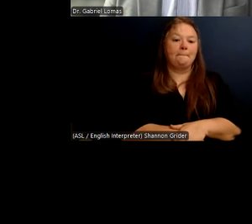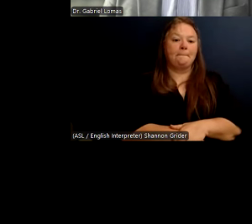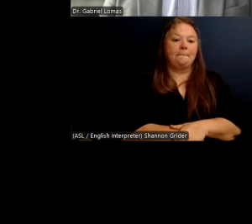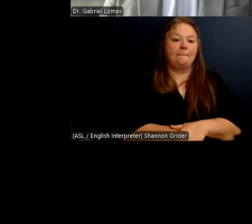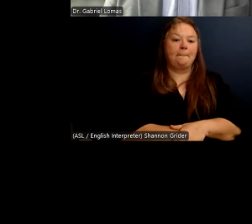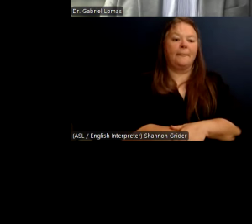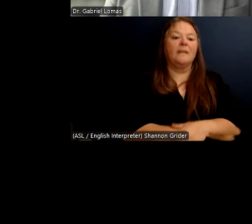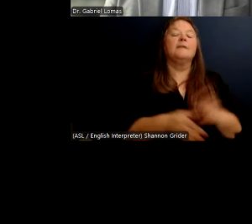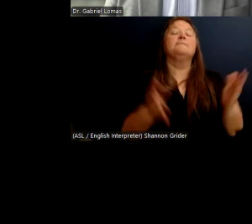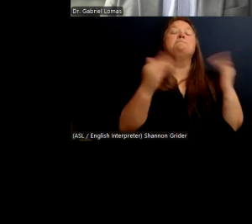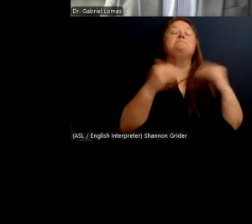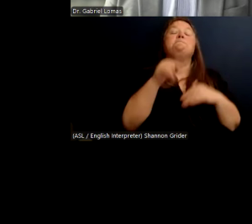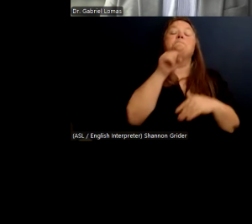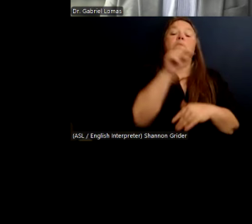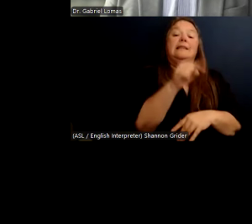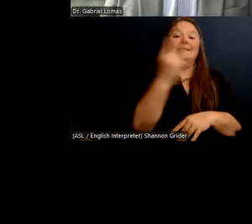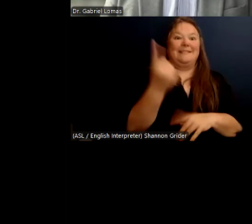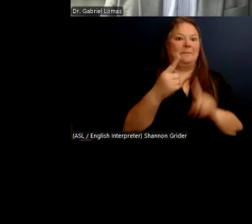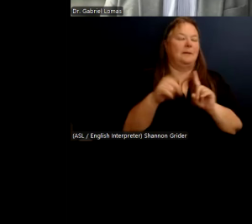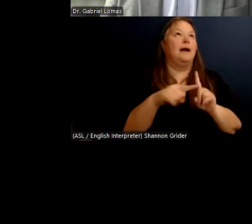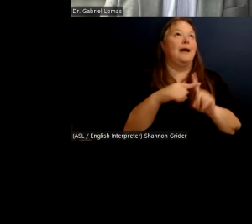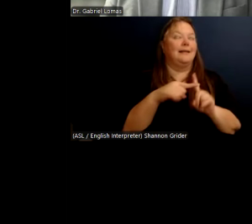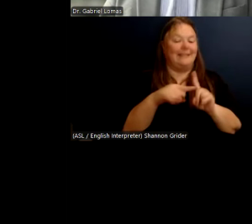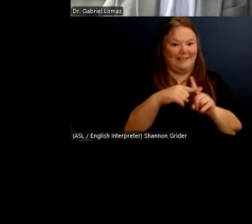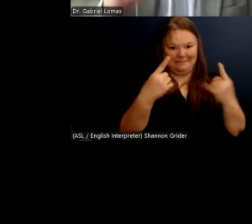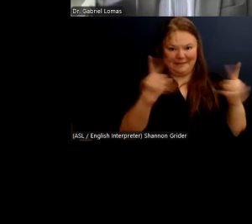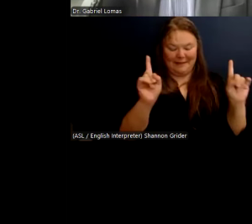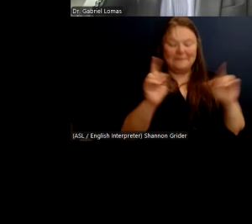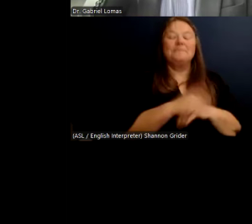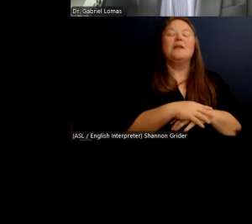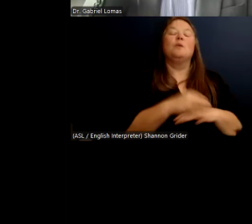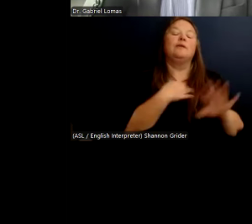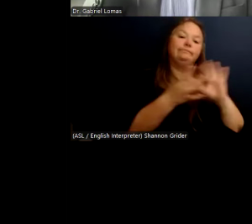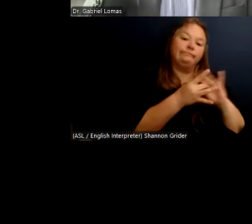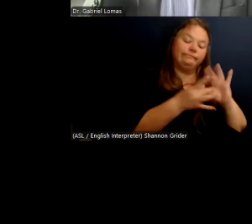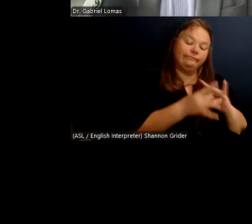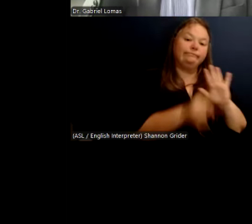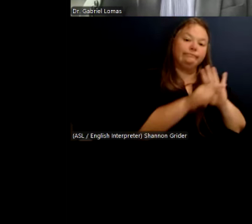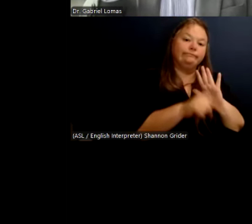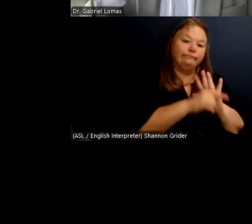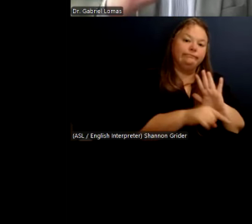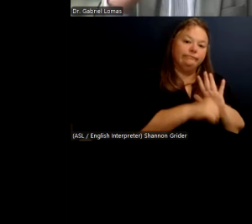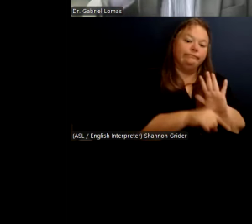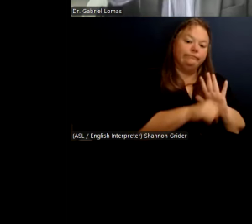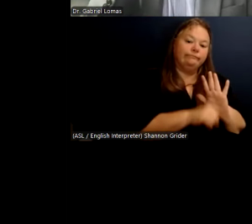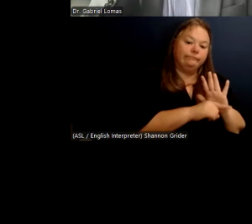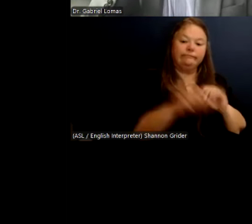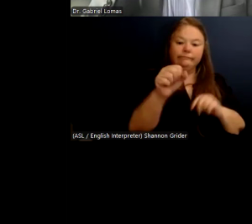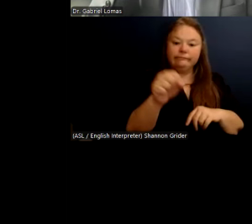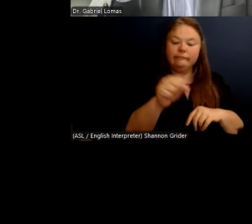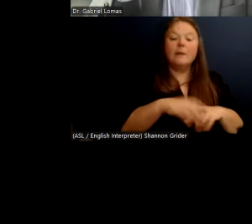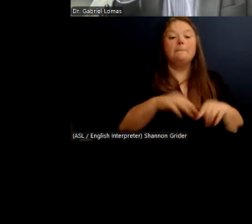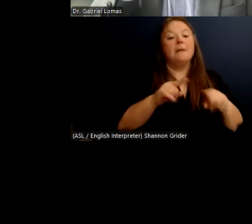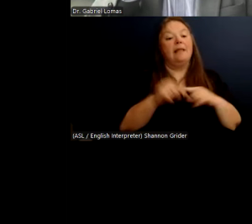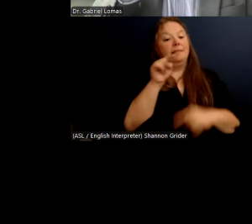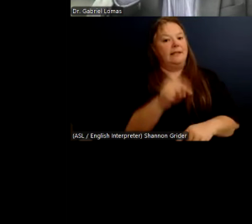So this is something that is positive. You know, we've talked a lot about some of the negativity going on, and this is